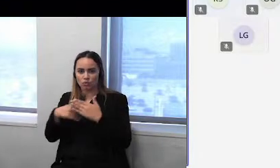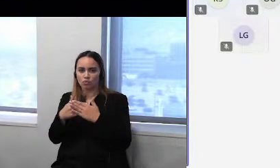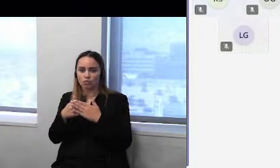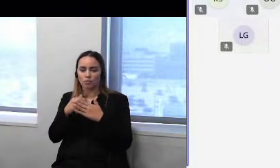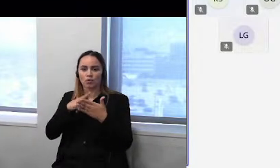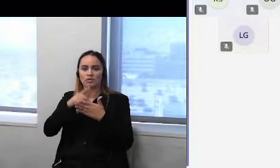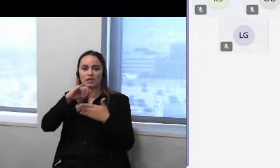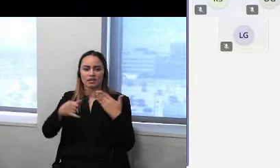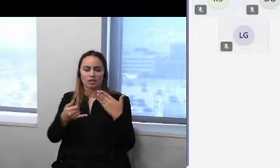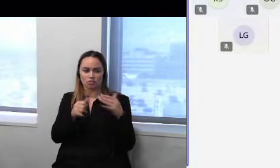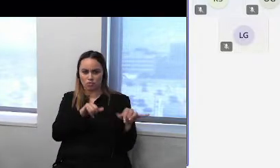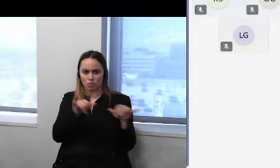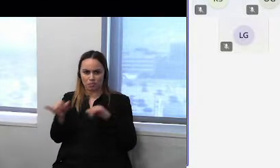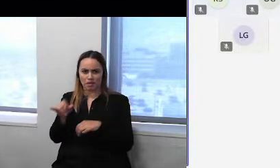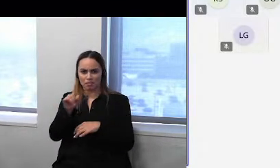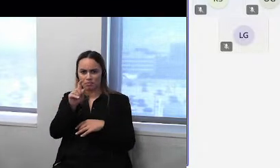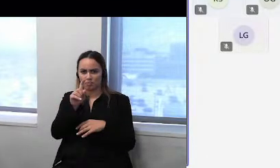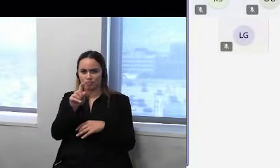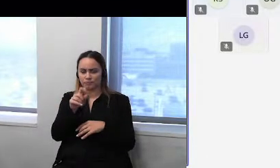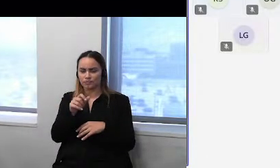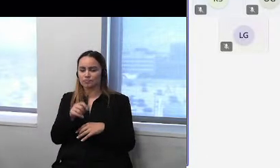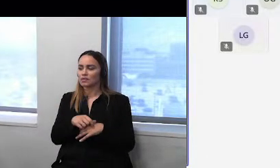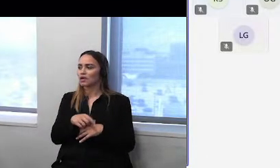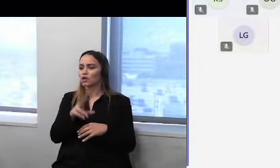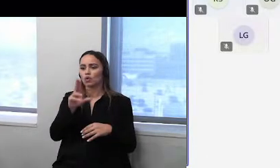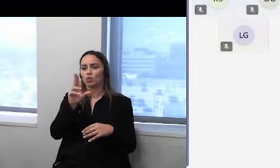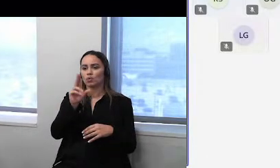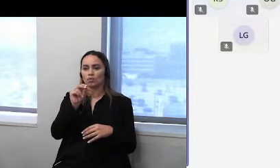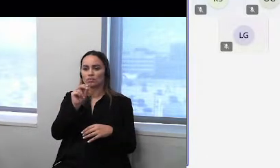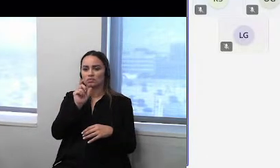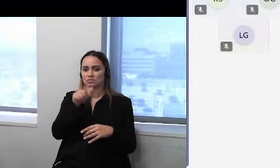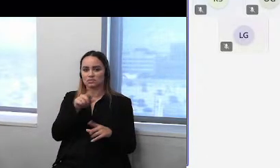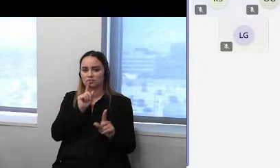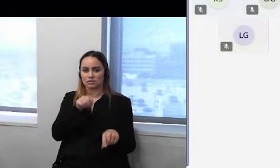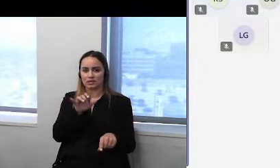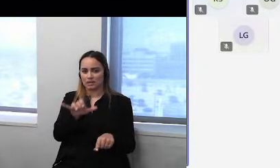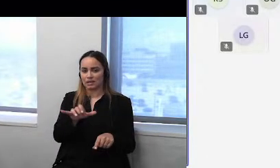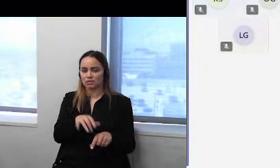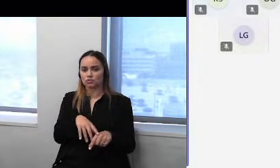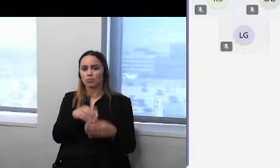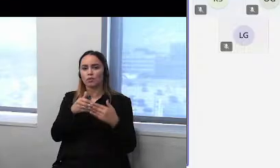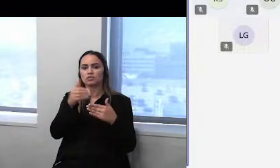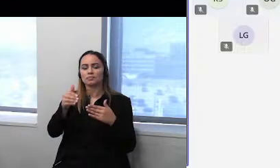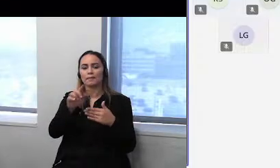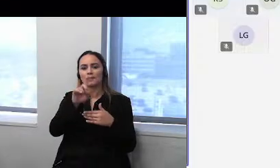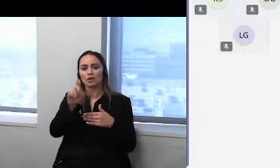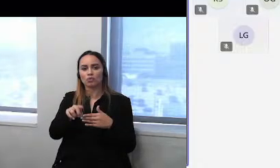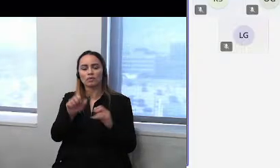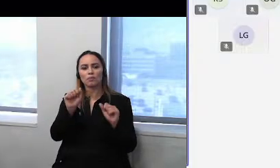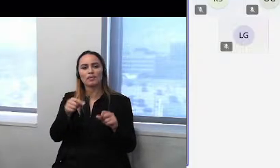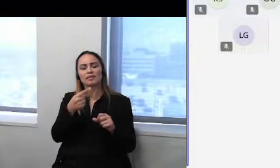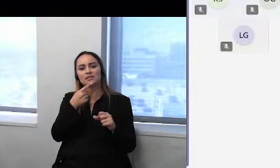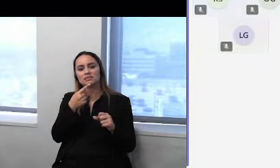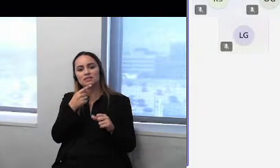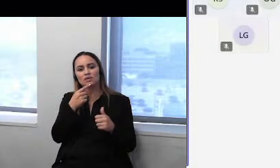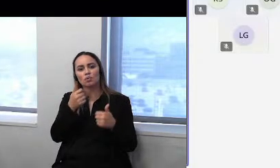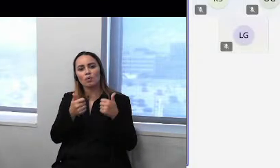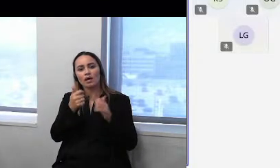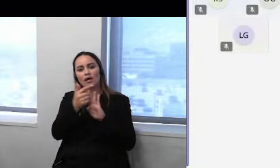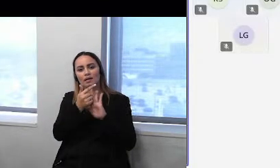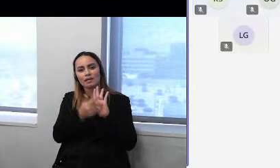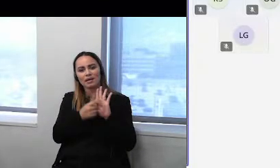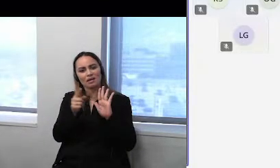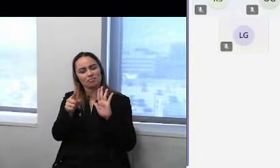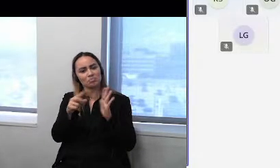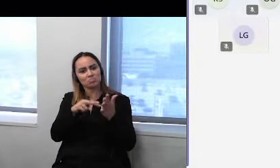thing? You don't have to answer that. Next question. So can you tell me what is the law that you were referring